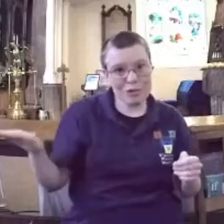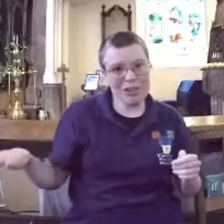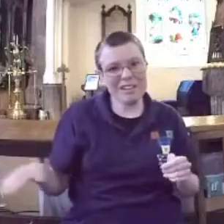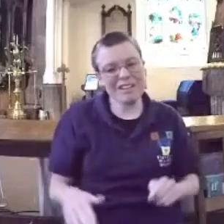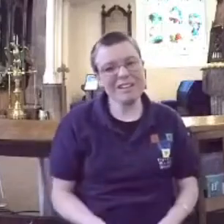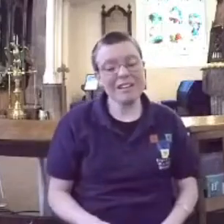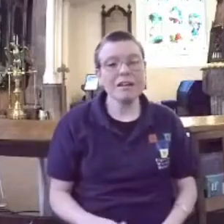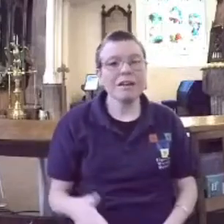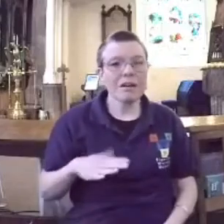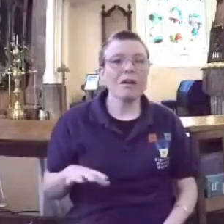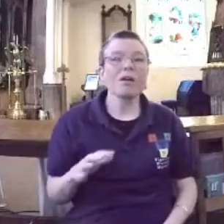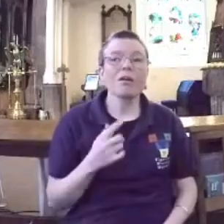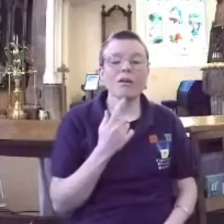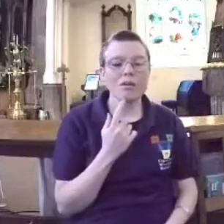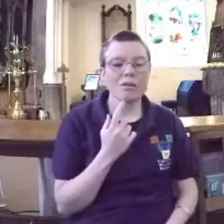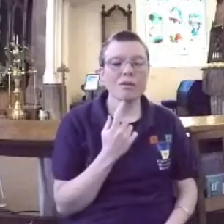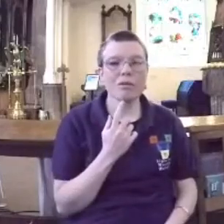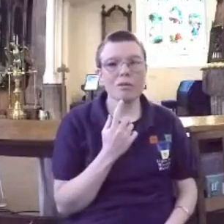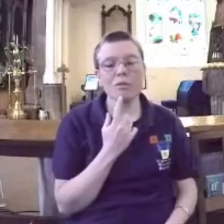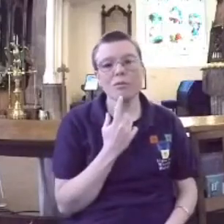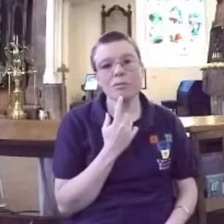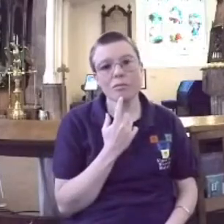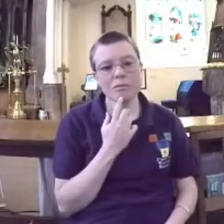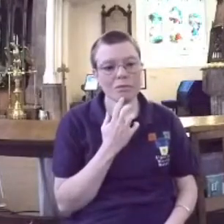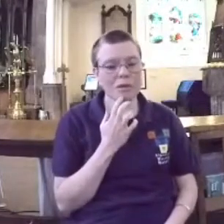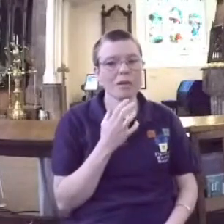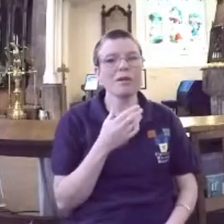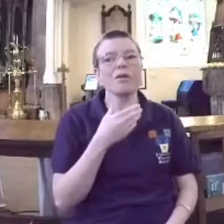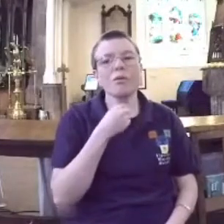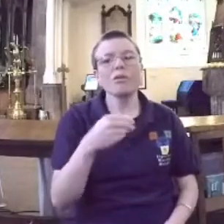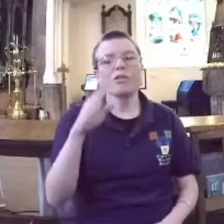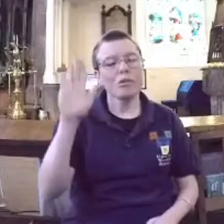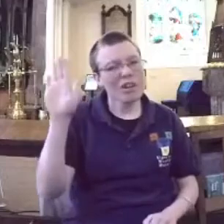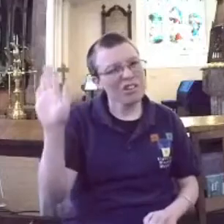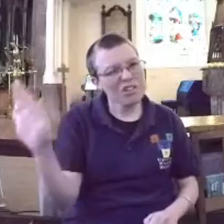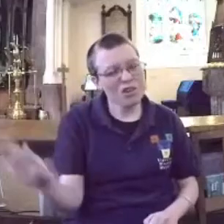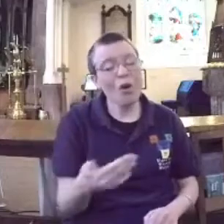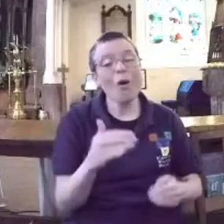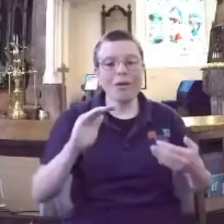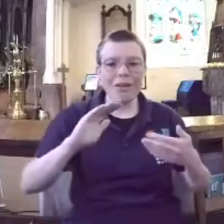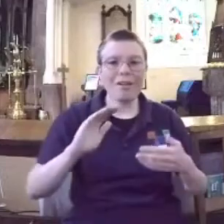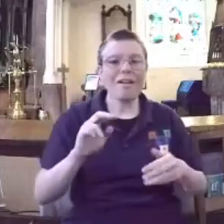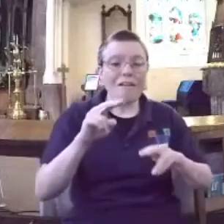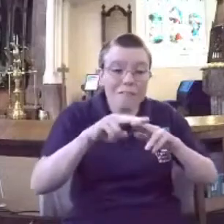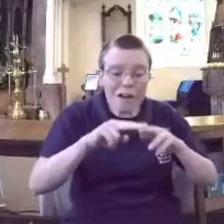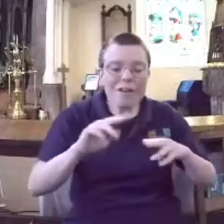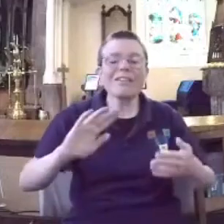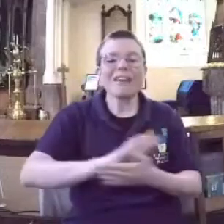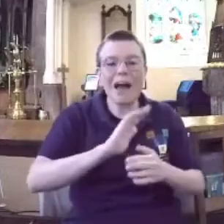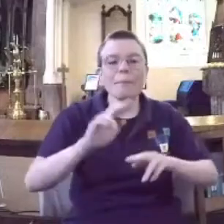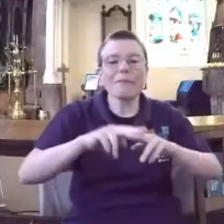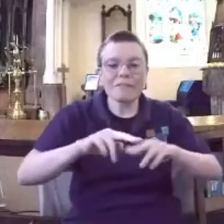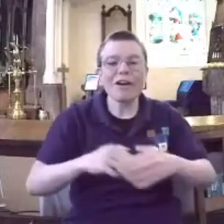I'd like to wish everyone who's a father, grandfather, or like a father, a very happy Father's Day